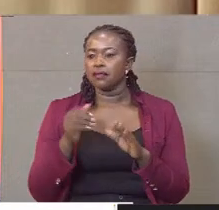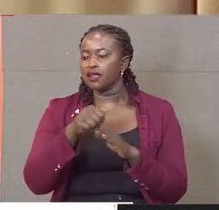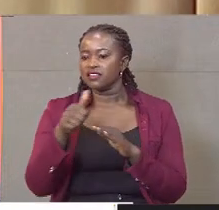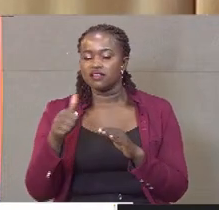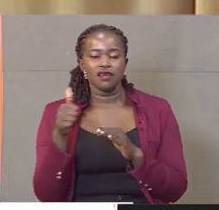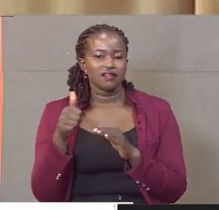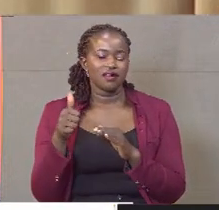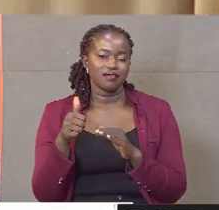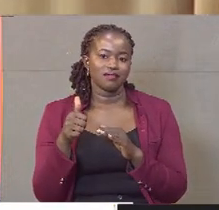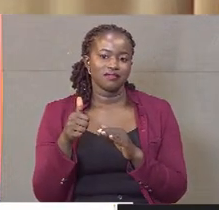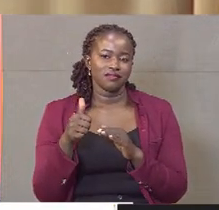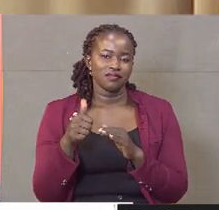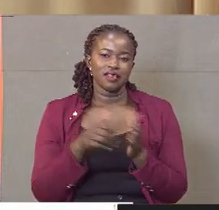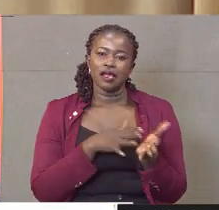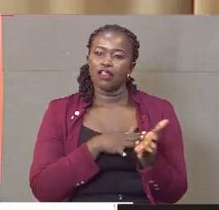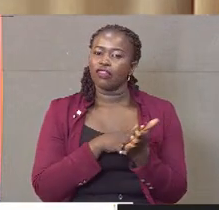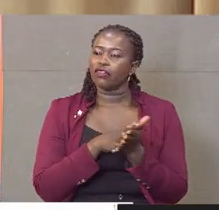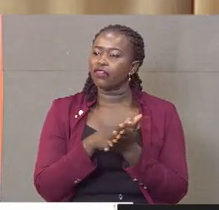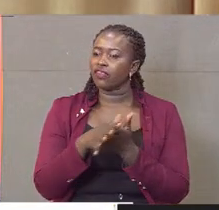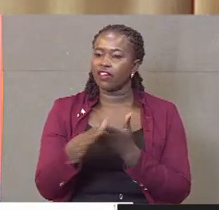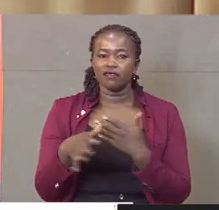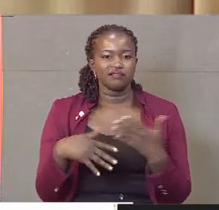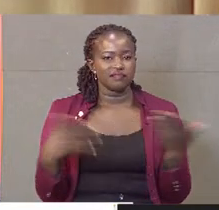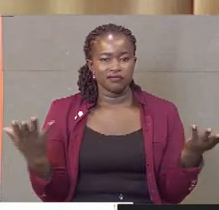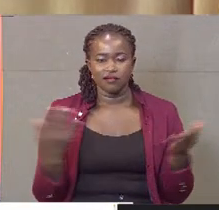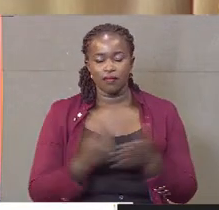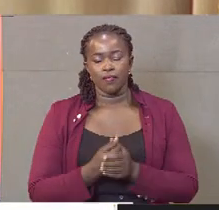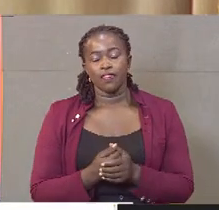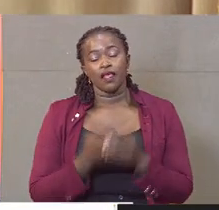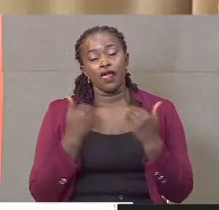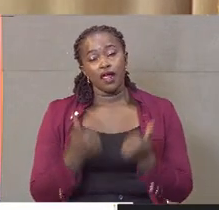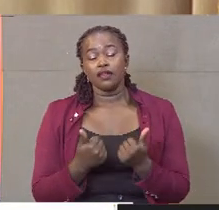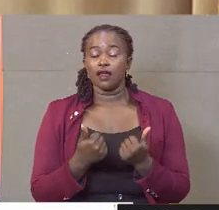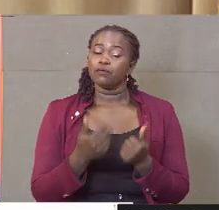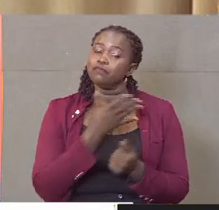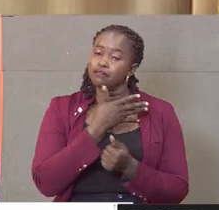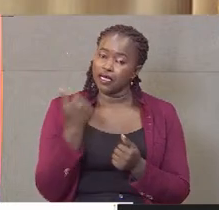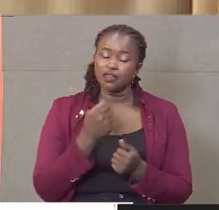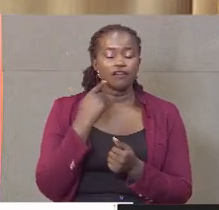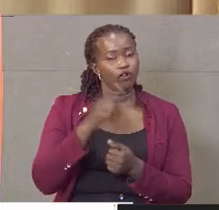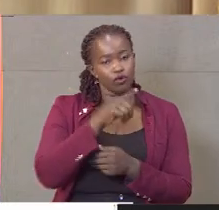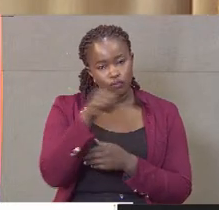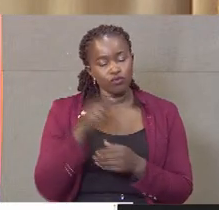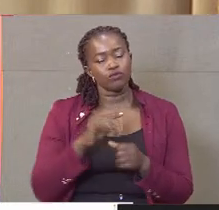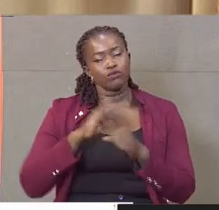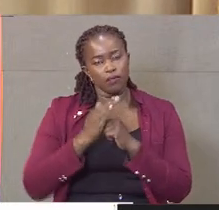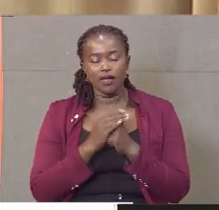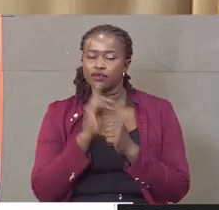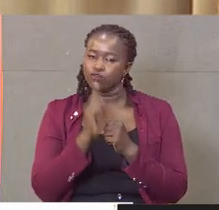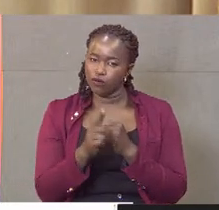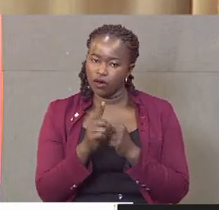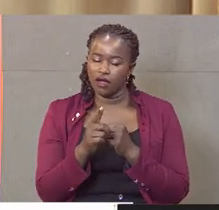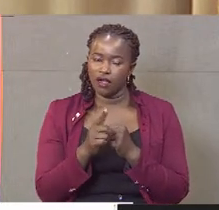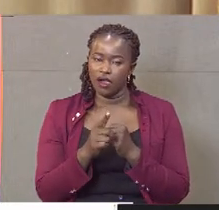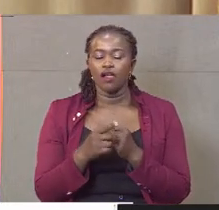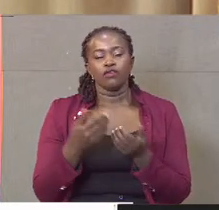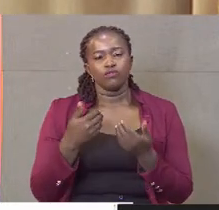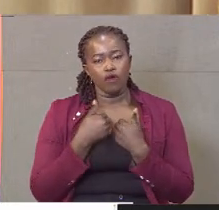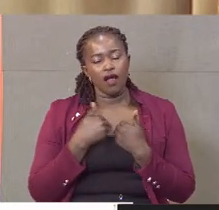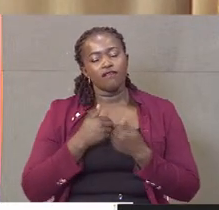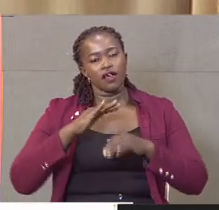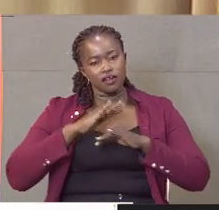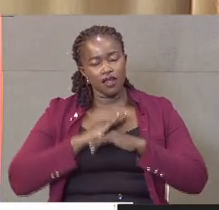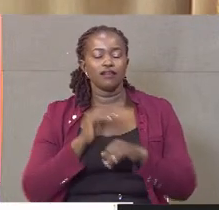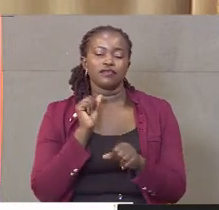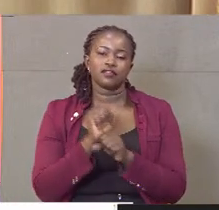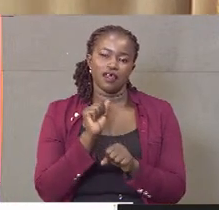nugatory expenditure. So it is good, it is better for you to ensure that you have adequate